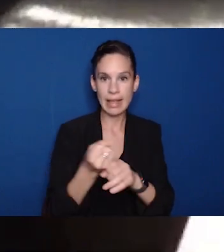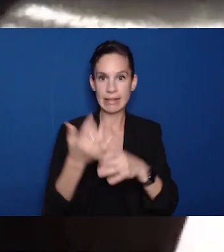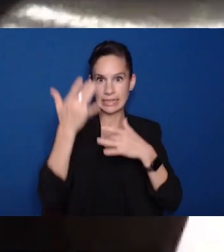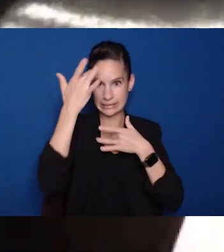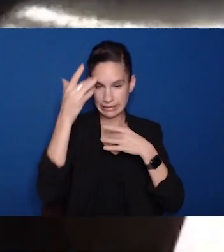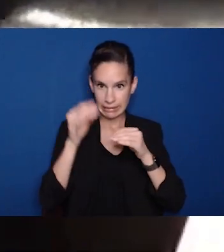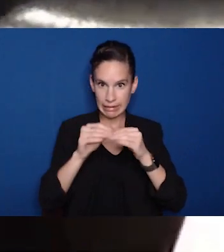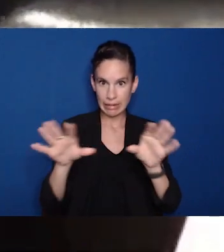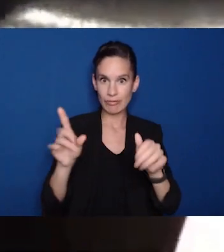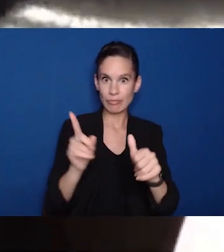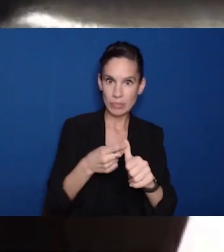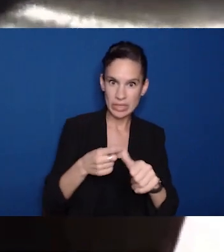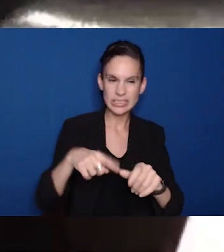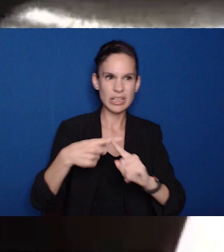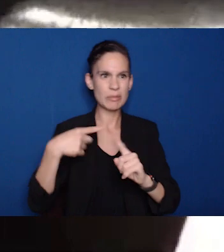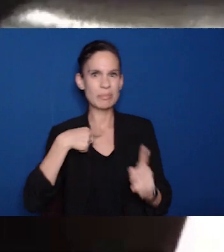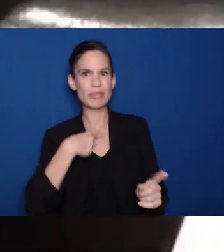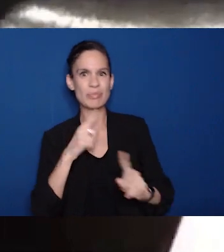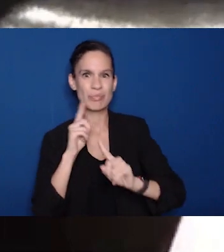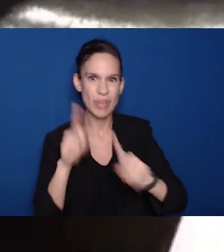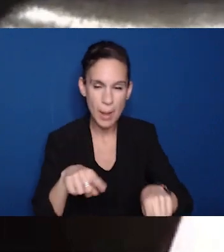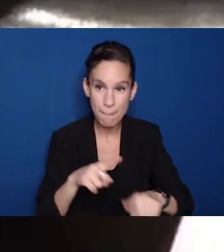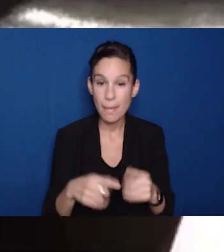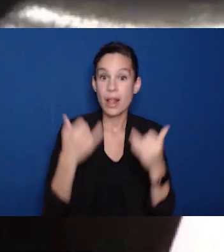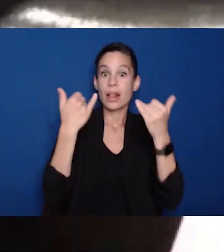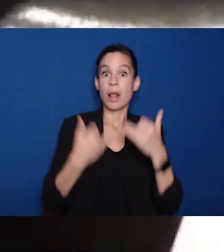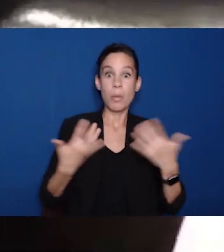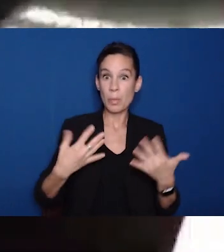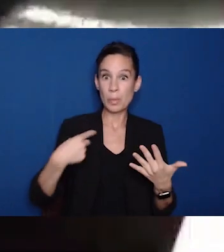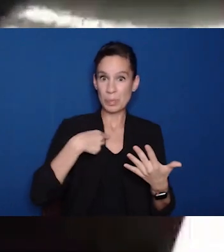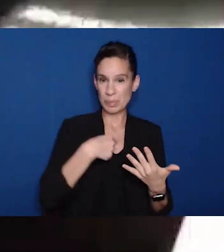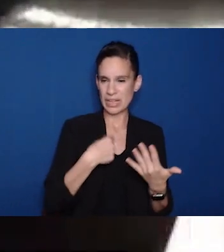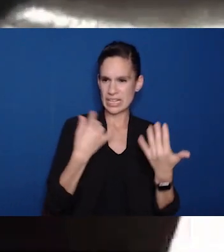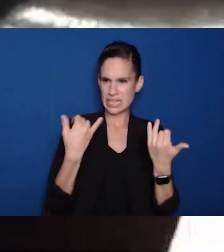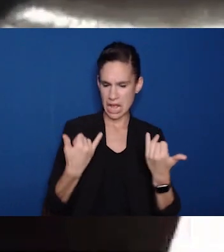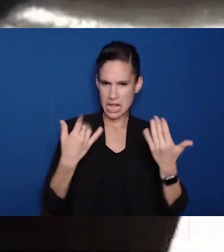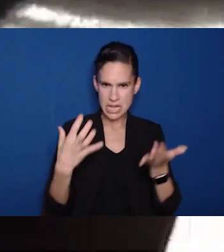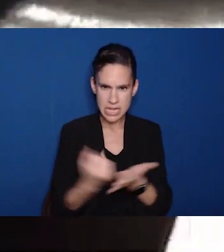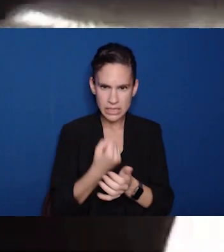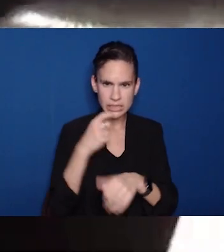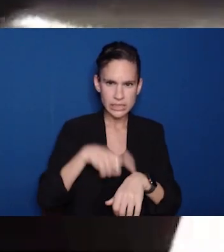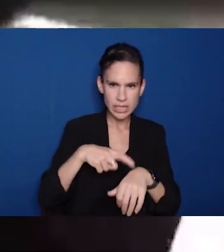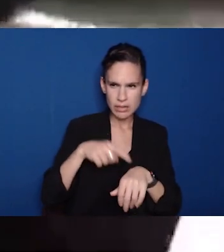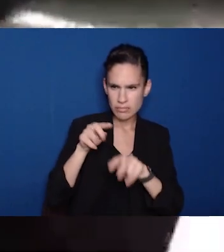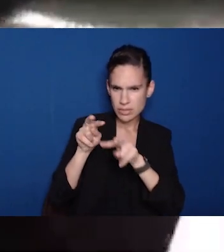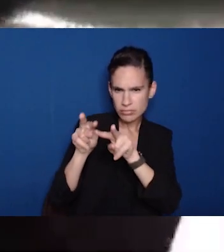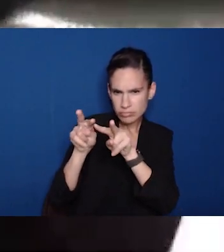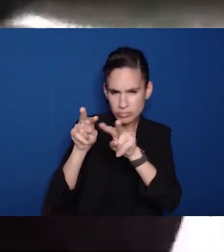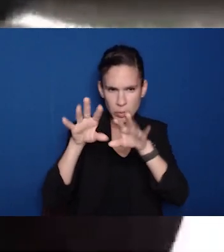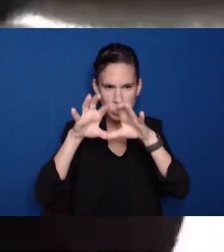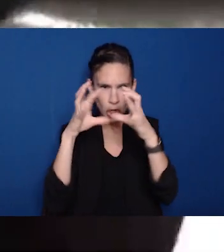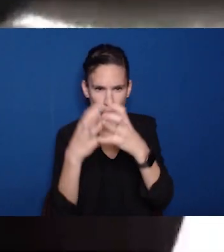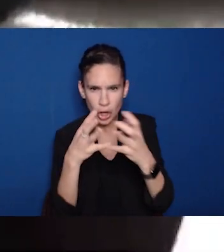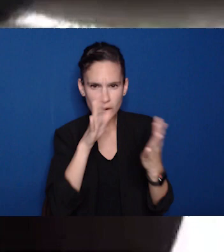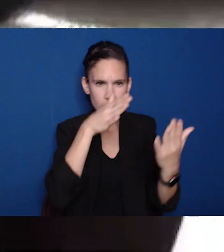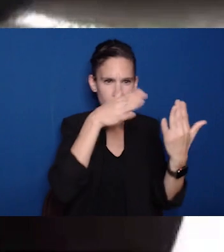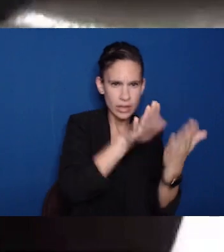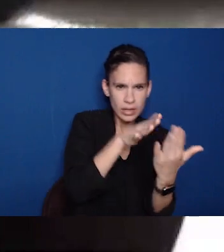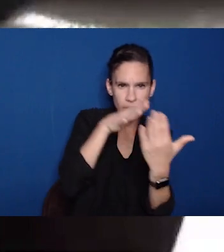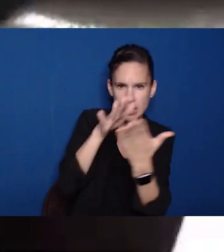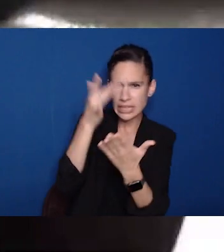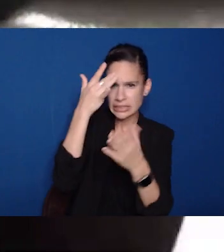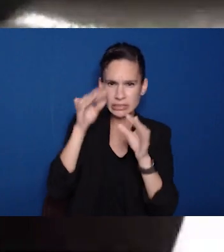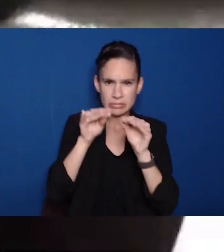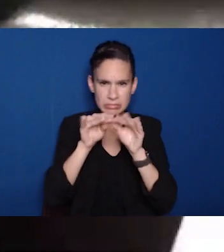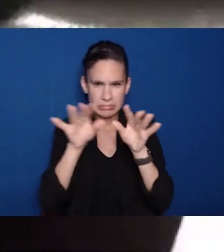react quickly because it's already hit and it's already killing people. Whereas this time, we actually had the chance to be like, all right, we've watched this spread across the world for at